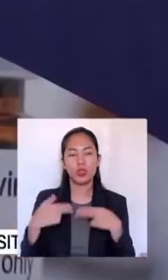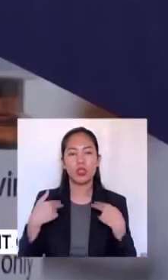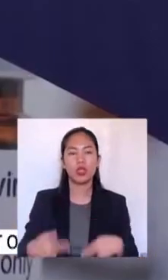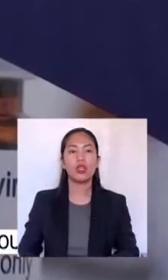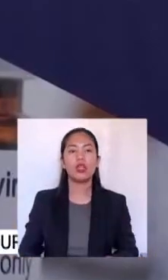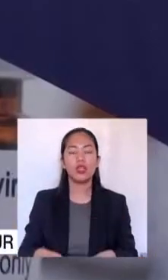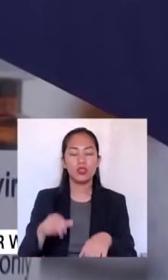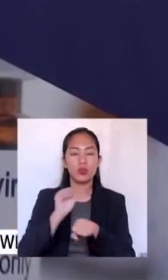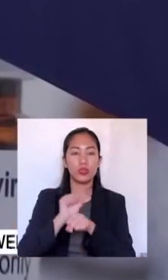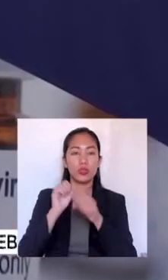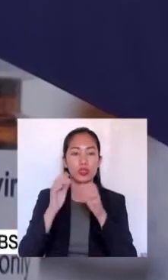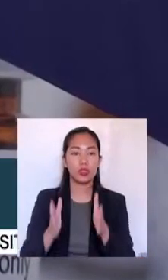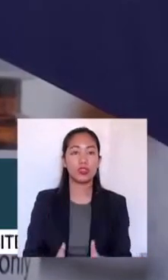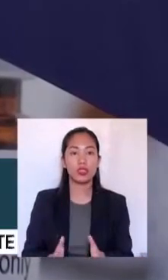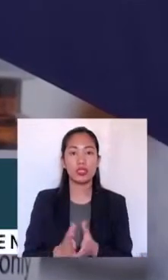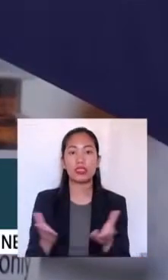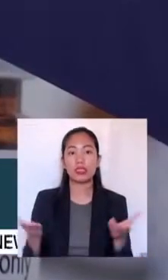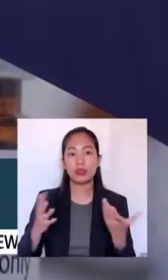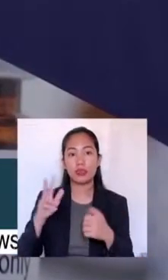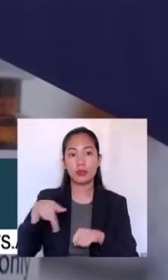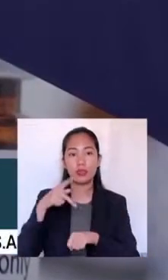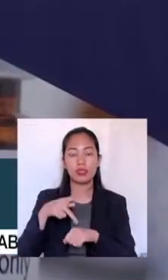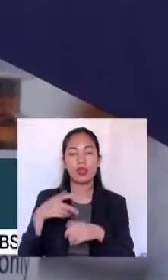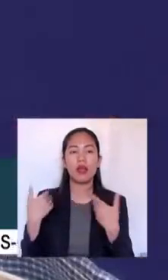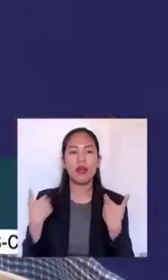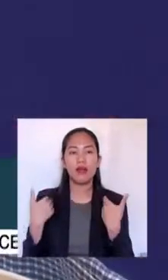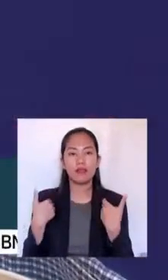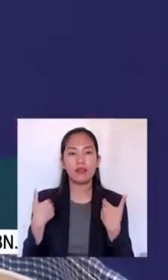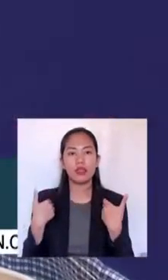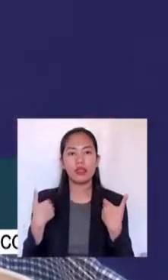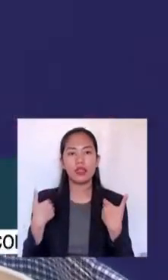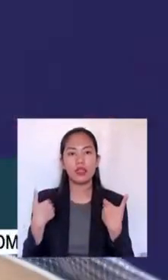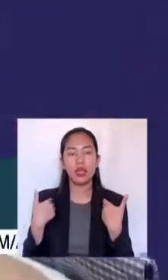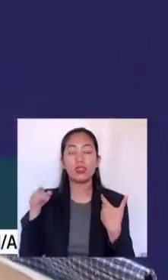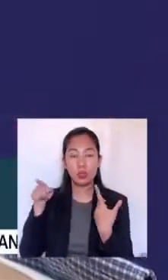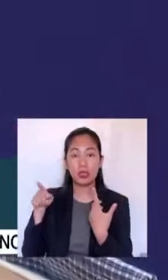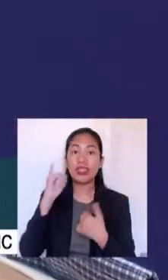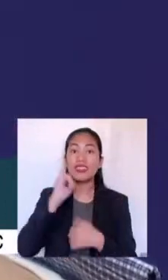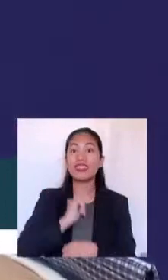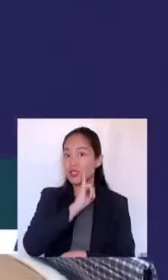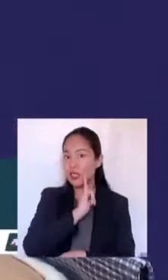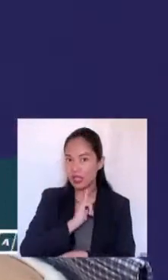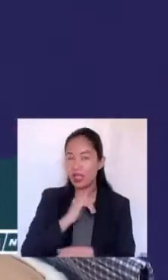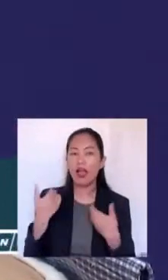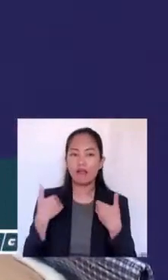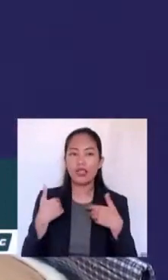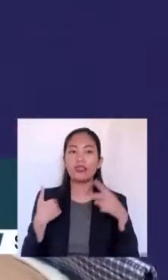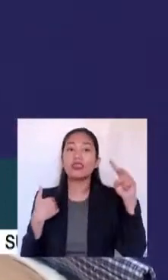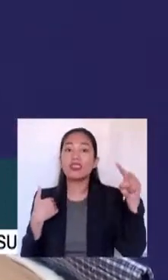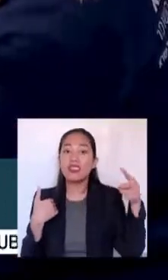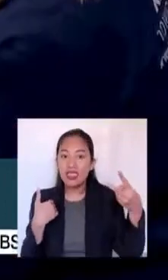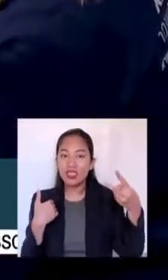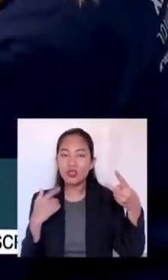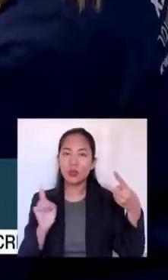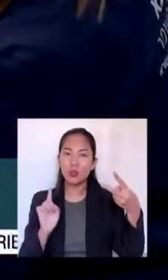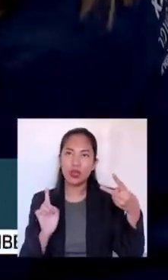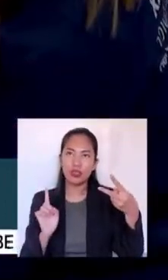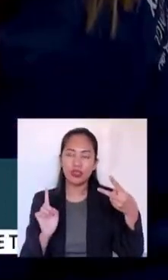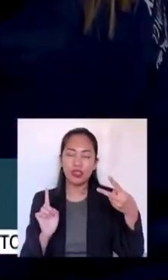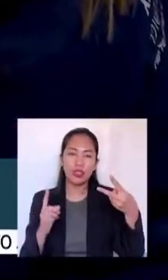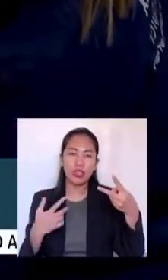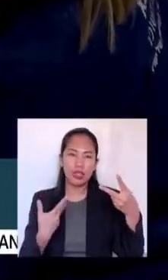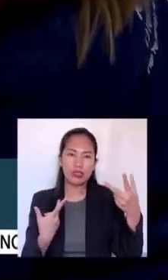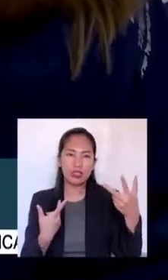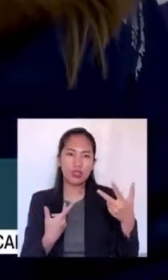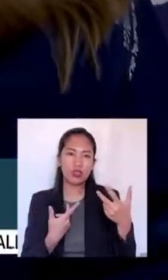country already began administering the second booster dose to people with weakened immune systems last week. This comes as daily cases in